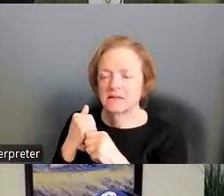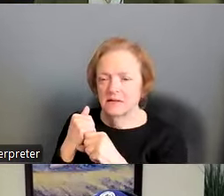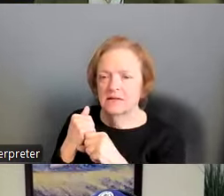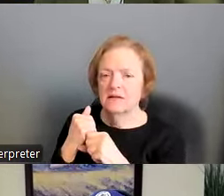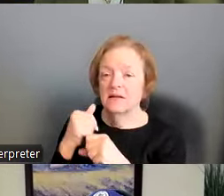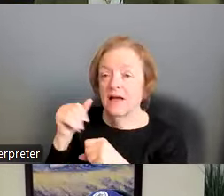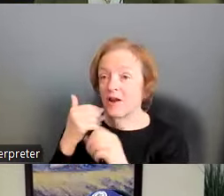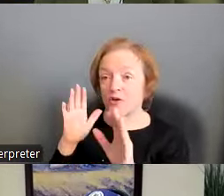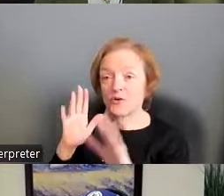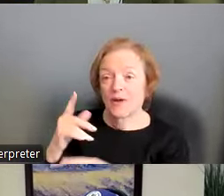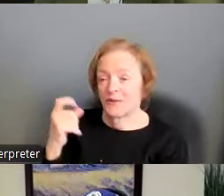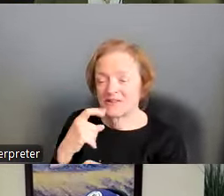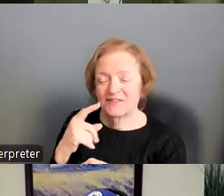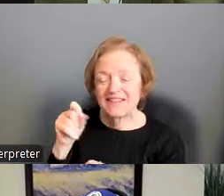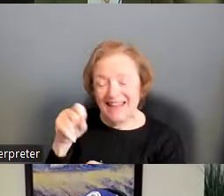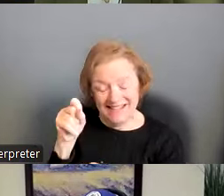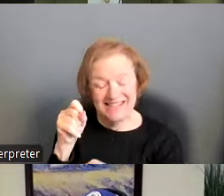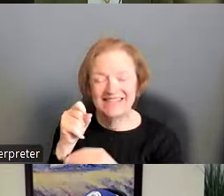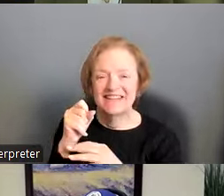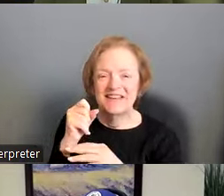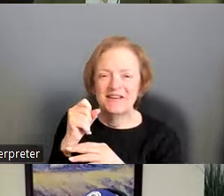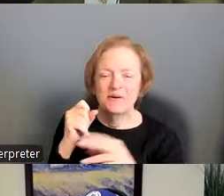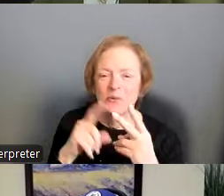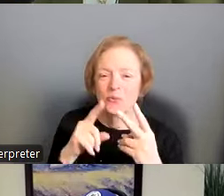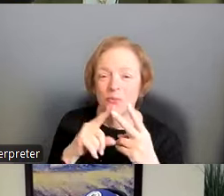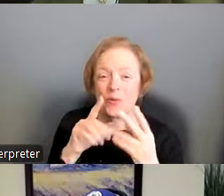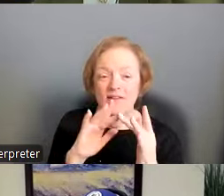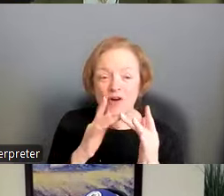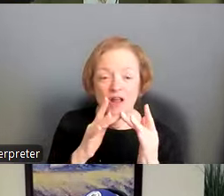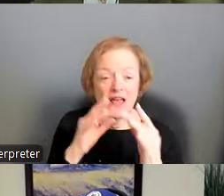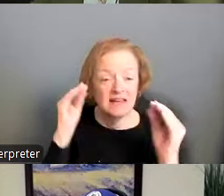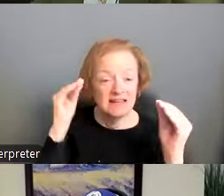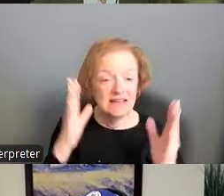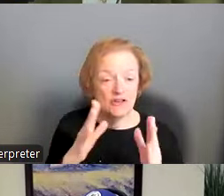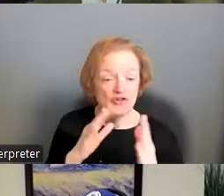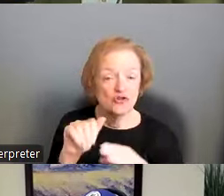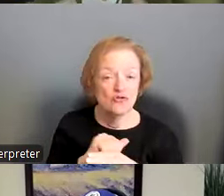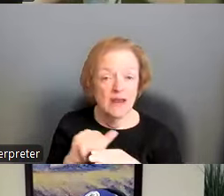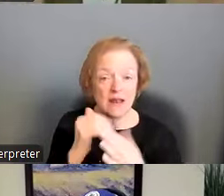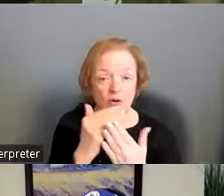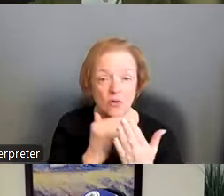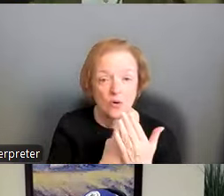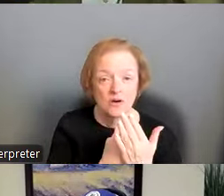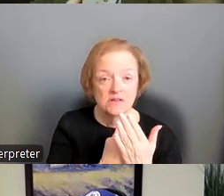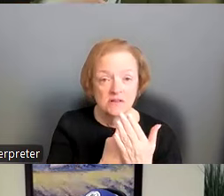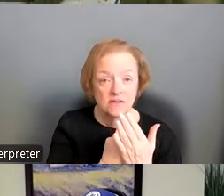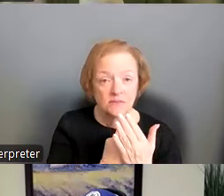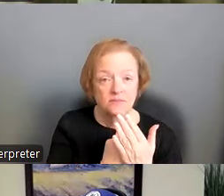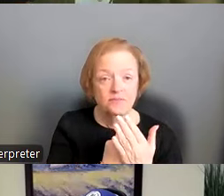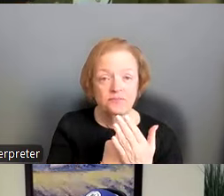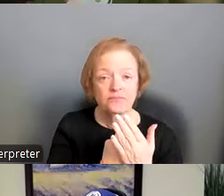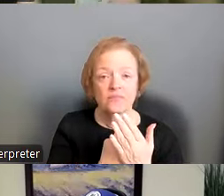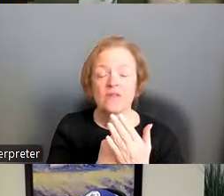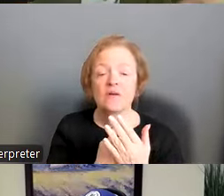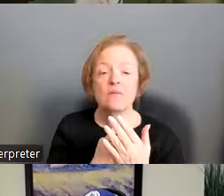question. Yes. So we actually have an online teacher training course, and they watch a series of videos. They